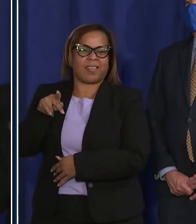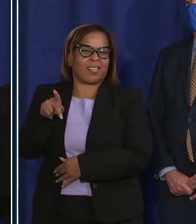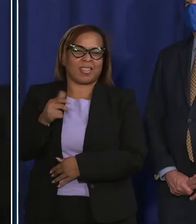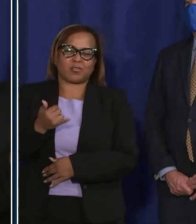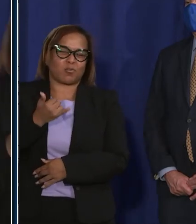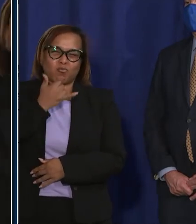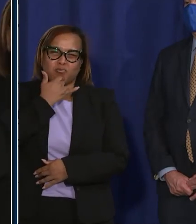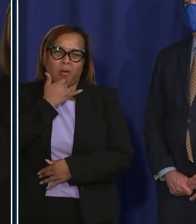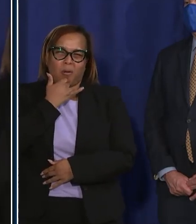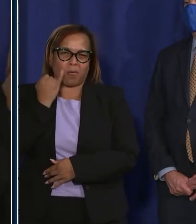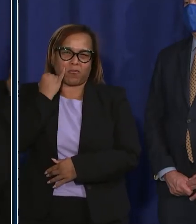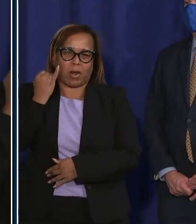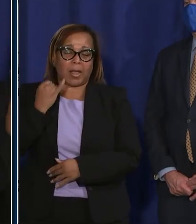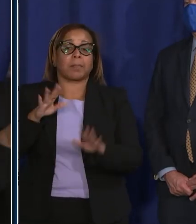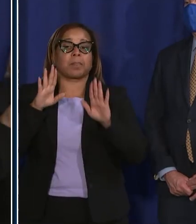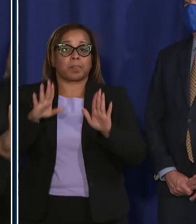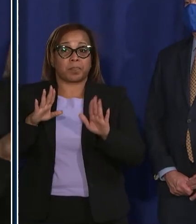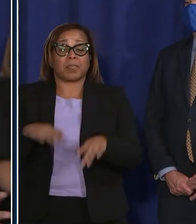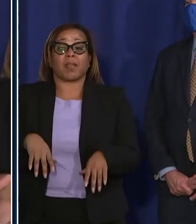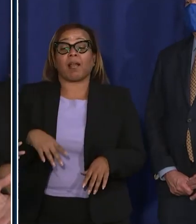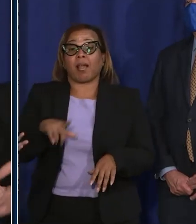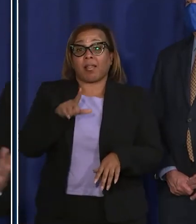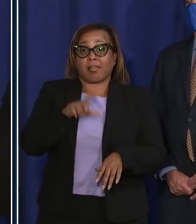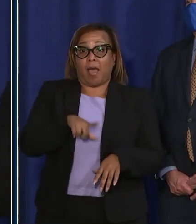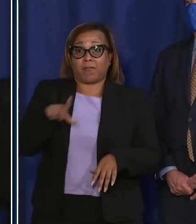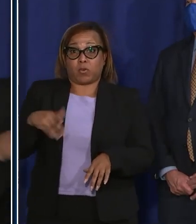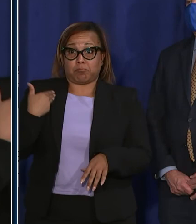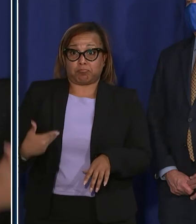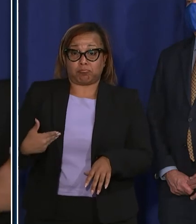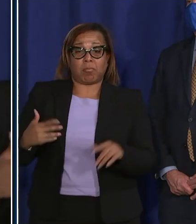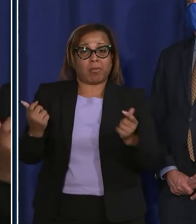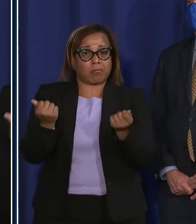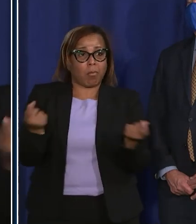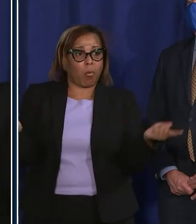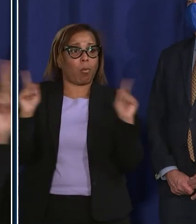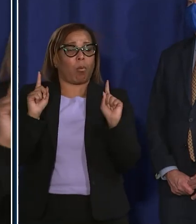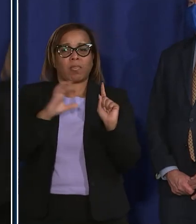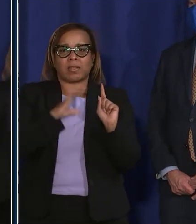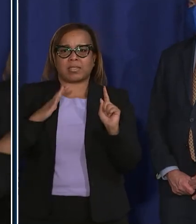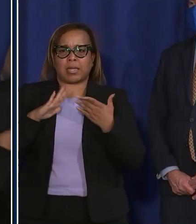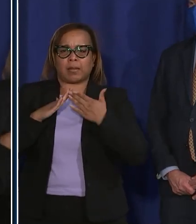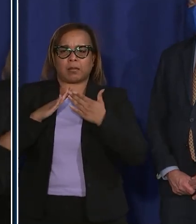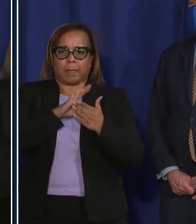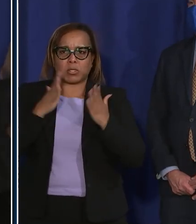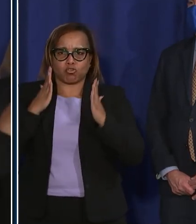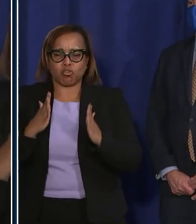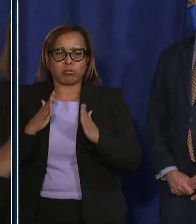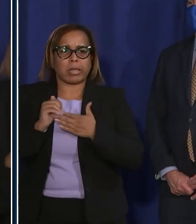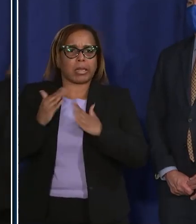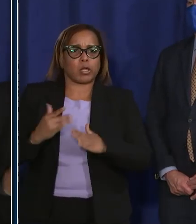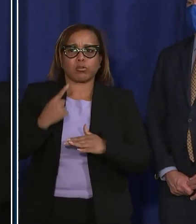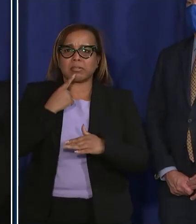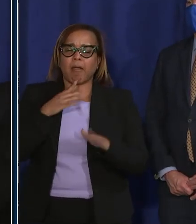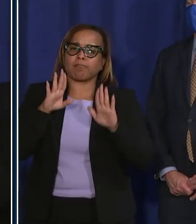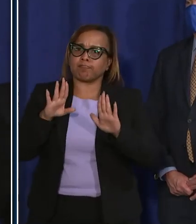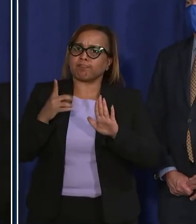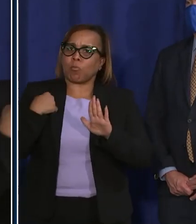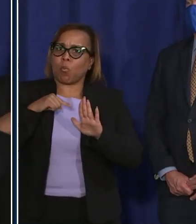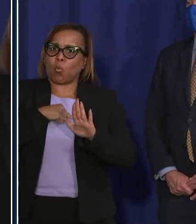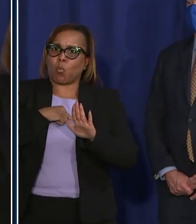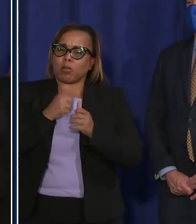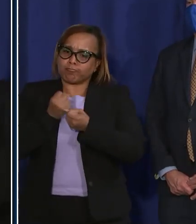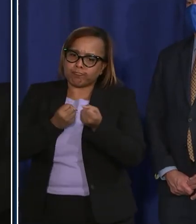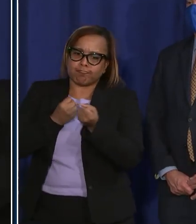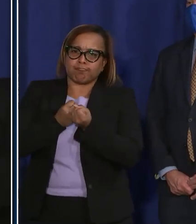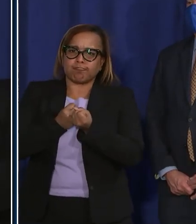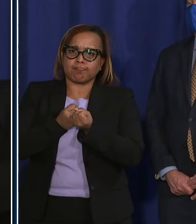frame. What this is Lightfoot and all of these city commissioners and leaders saying, we're going to stand up for